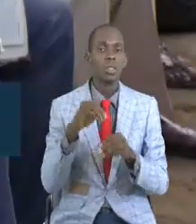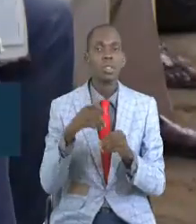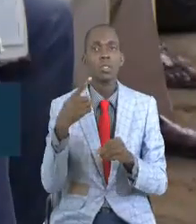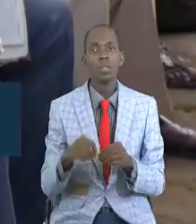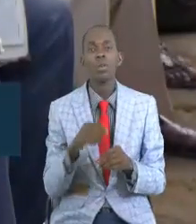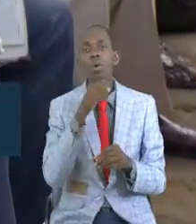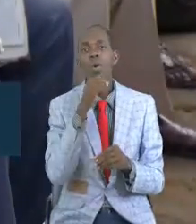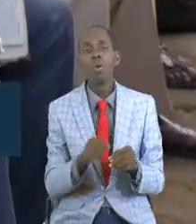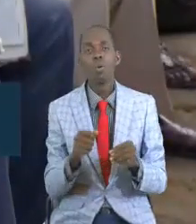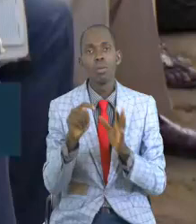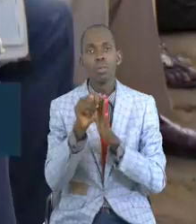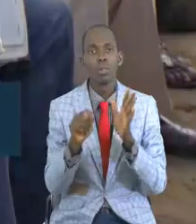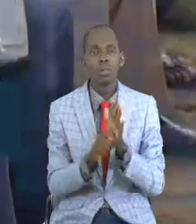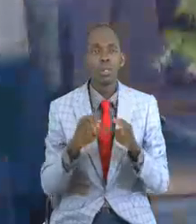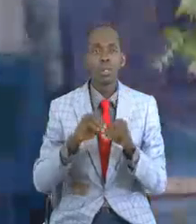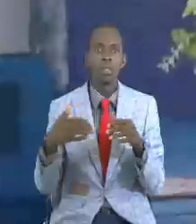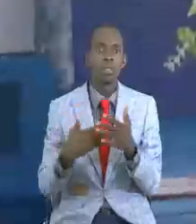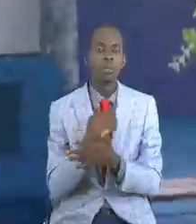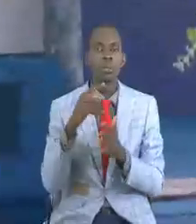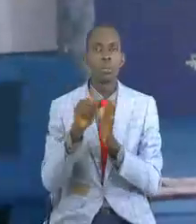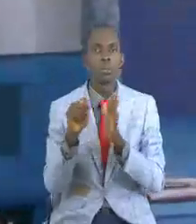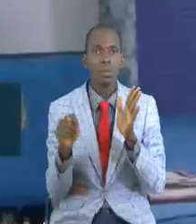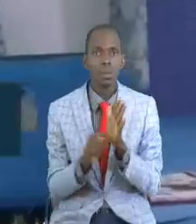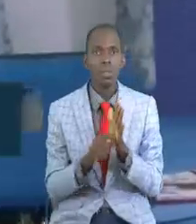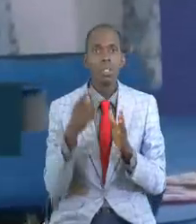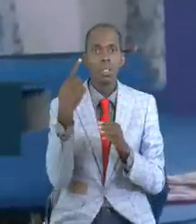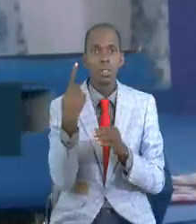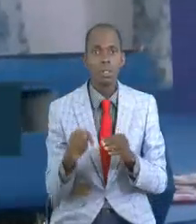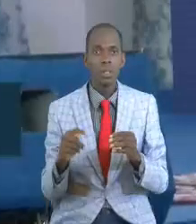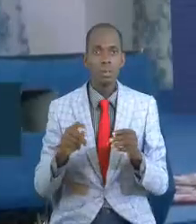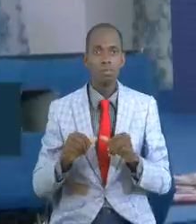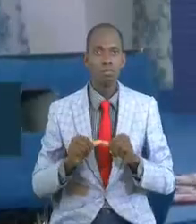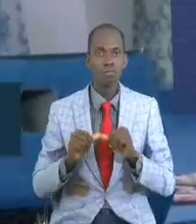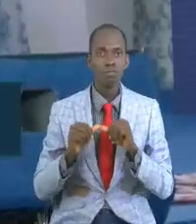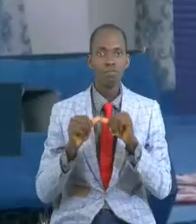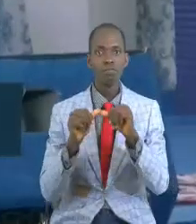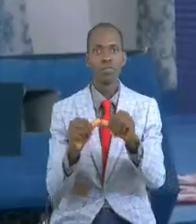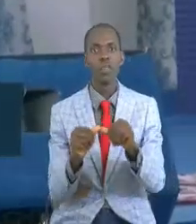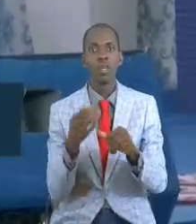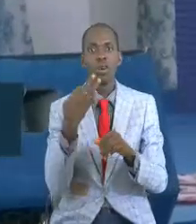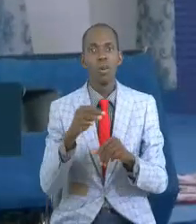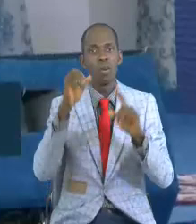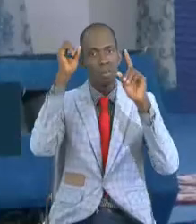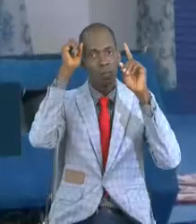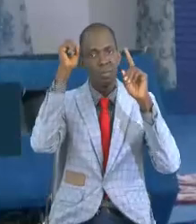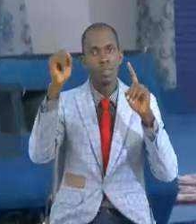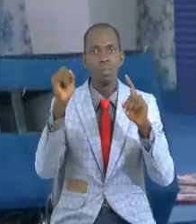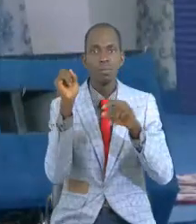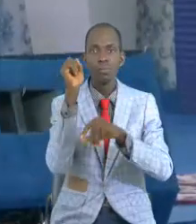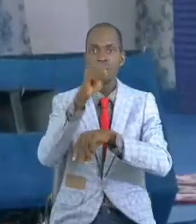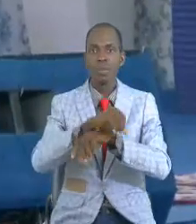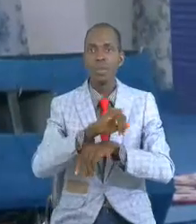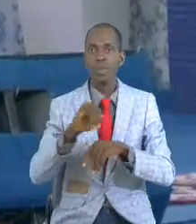dispensation, in the new dispensation, the perpetuity of his surpassing priesthood. Number two,